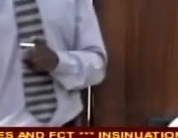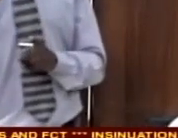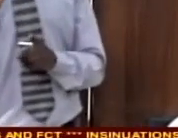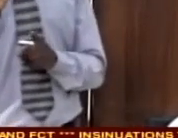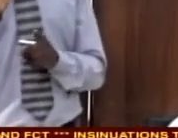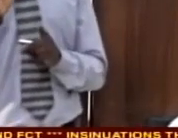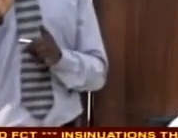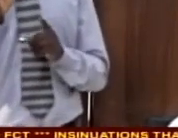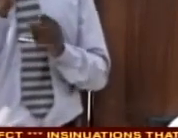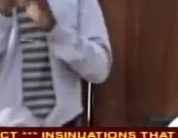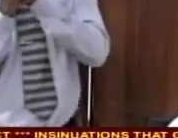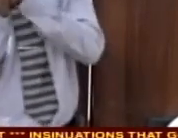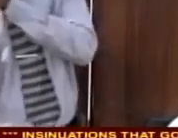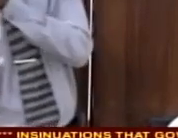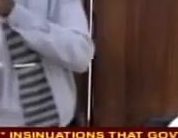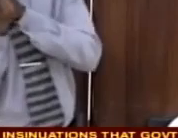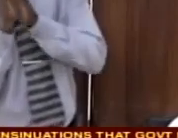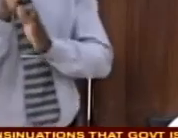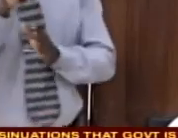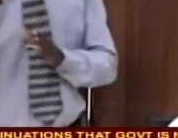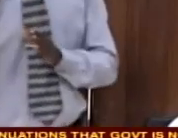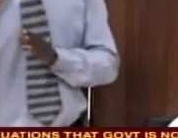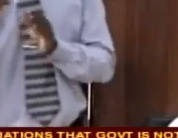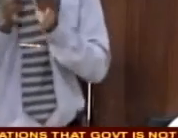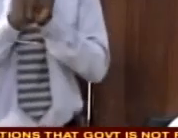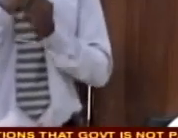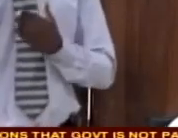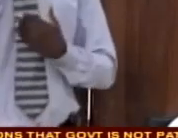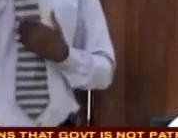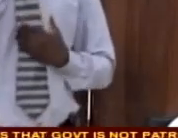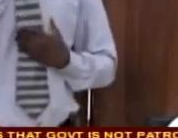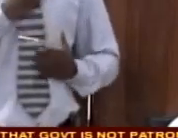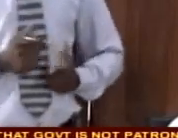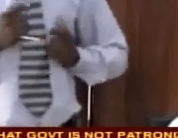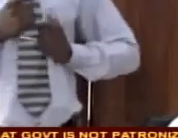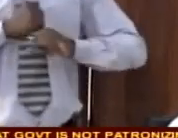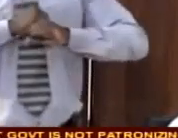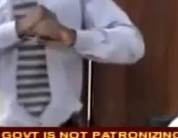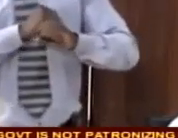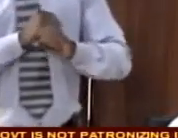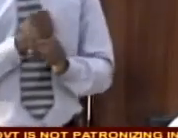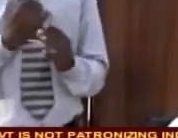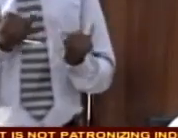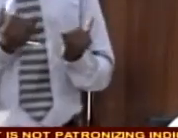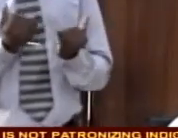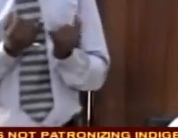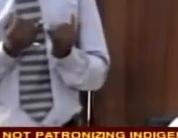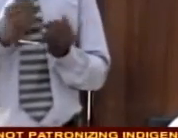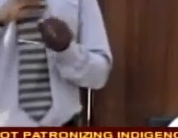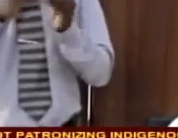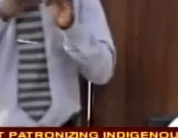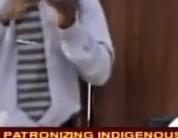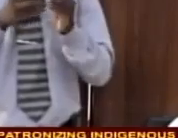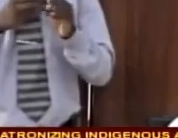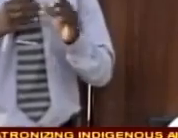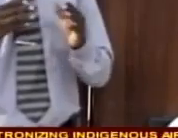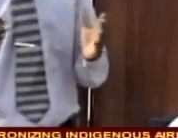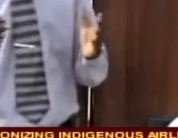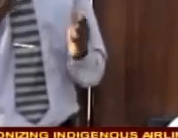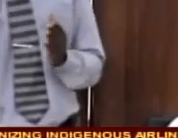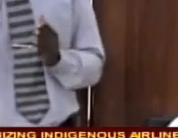beds, and 500 ventilators. Is this number expanding? And why is the number